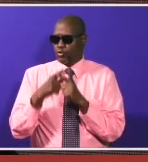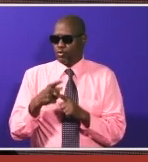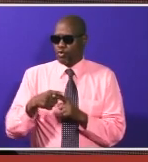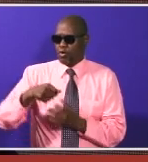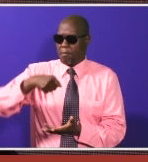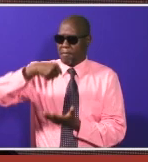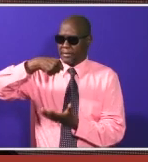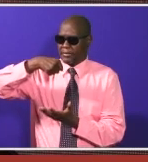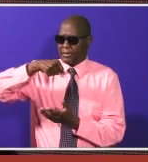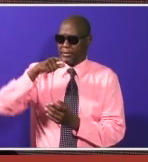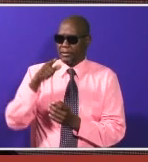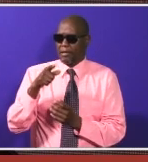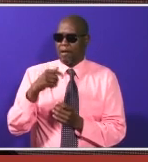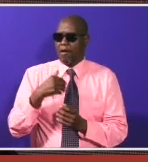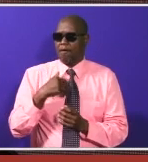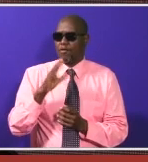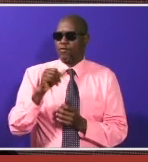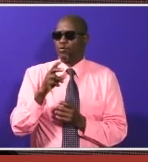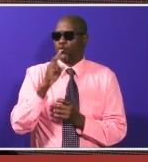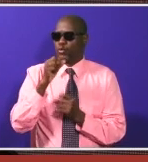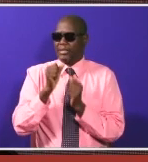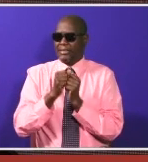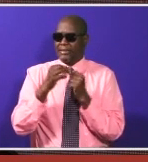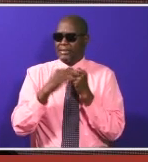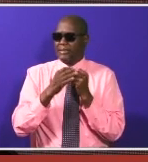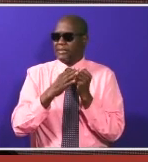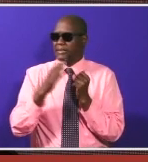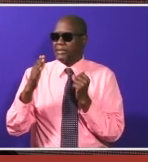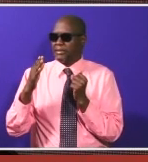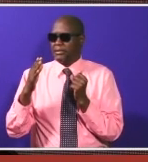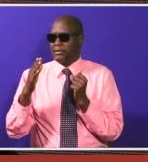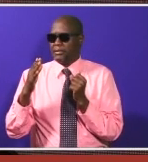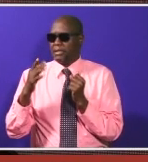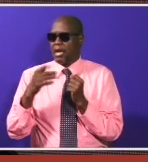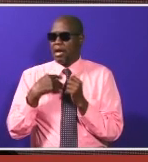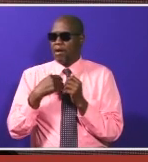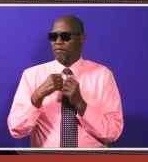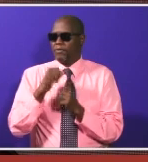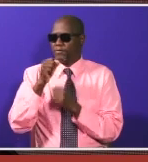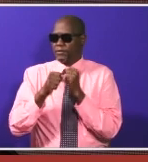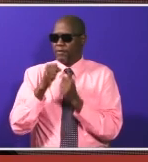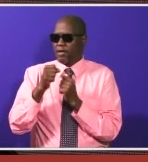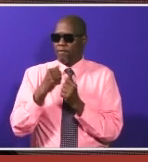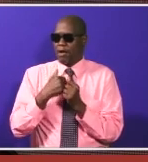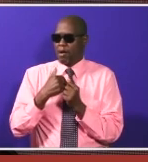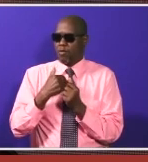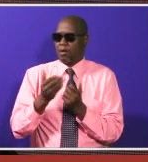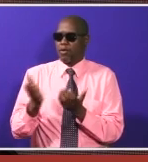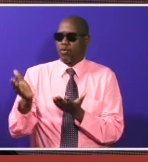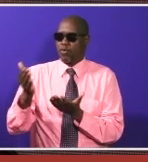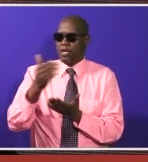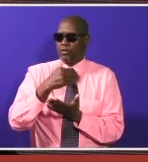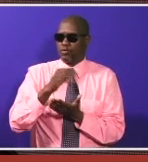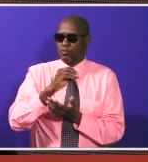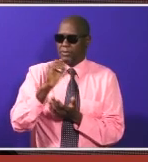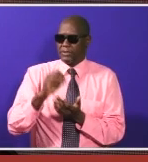have about, from 2018, we've been paying about 55% of our collection, revenue collection,